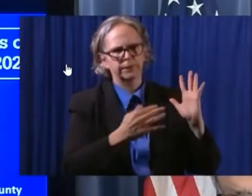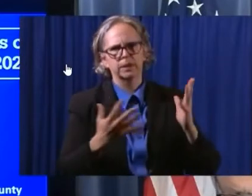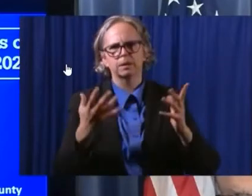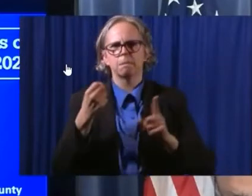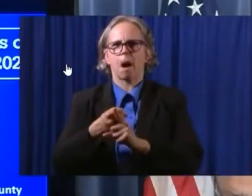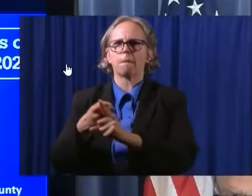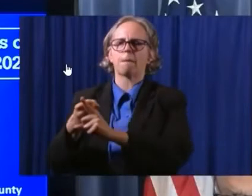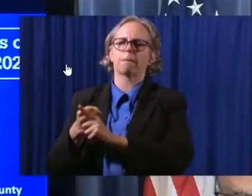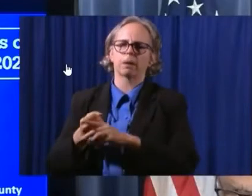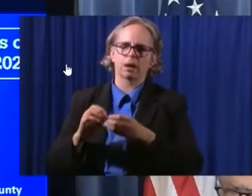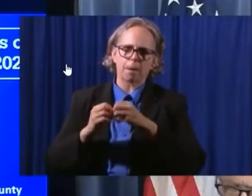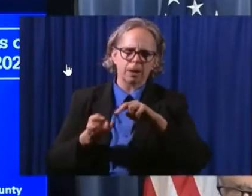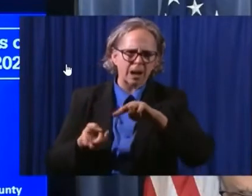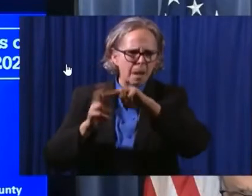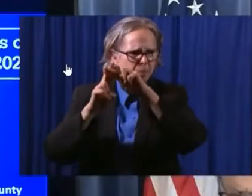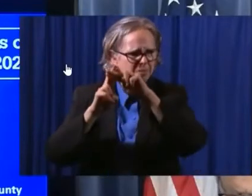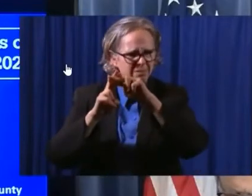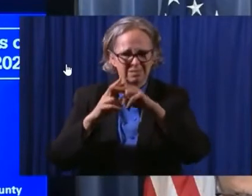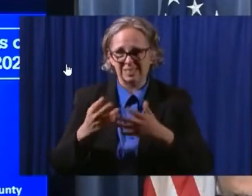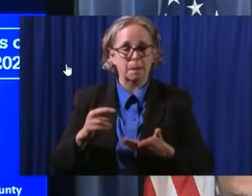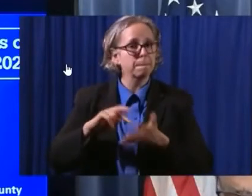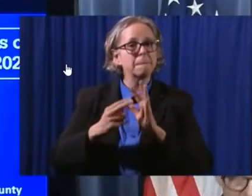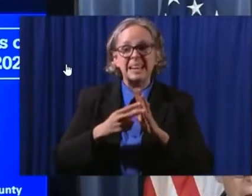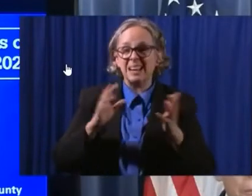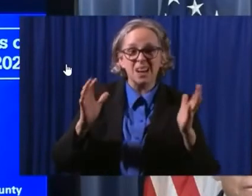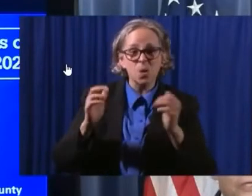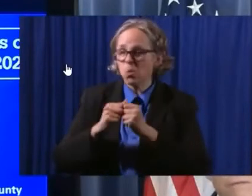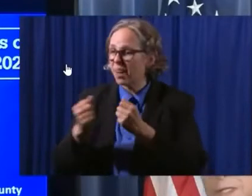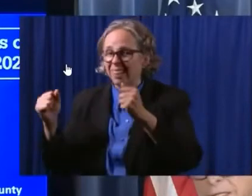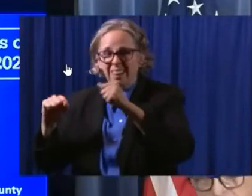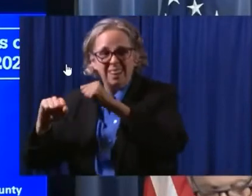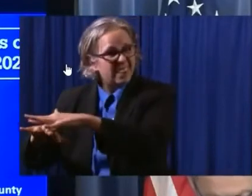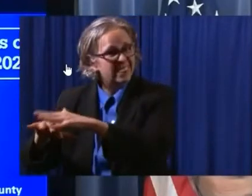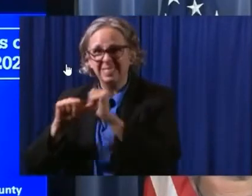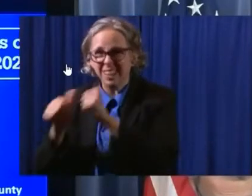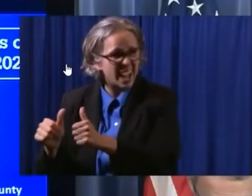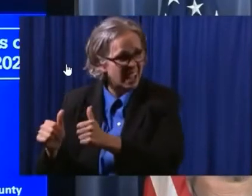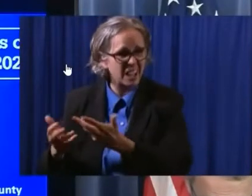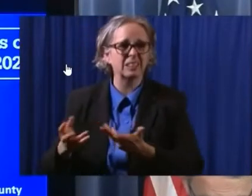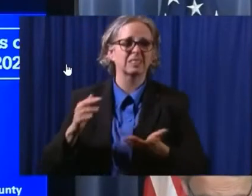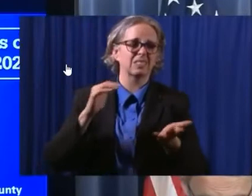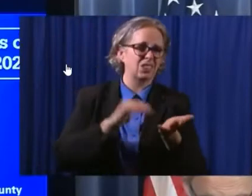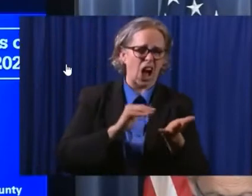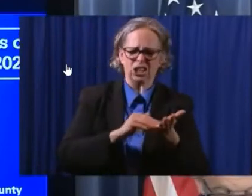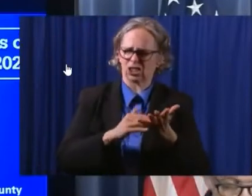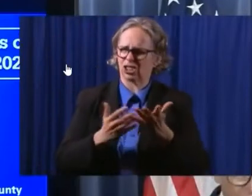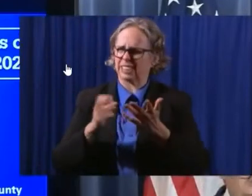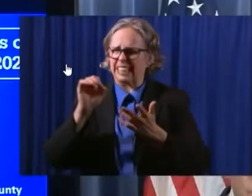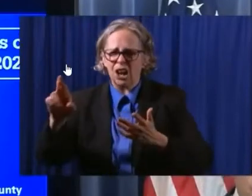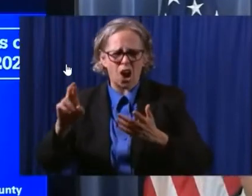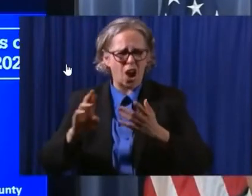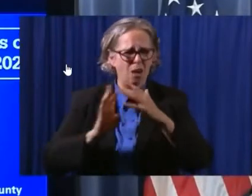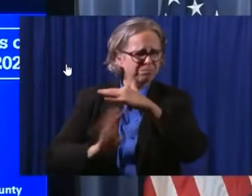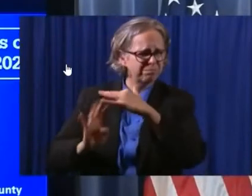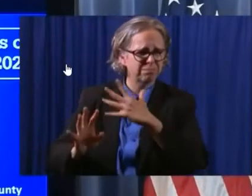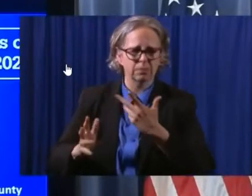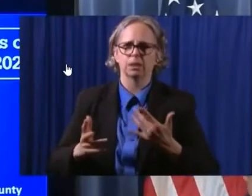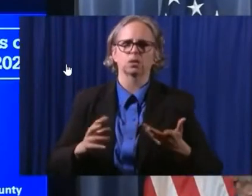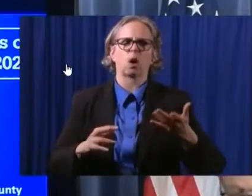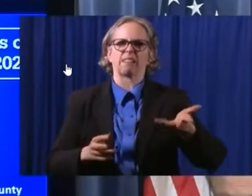congregate cases, sustained increase in emergency room visits, sustained increase in outpatient visits. So they have 5 of